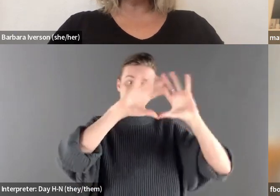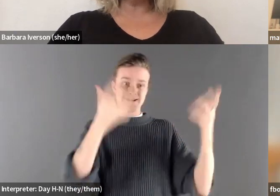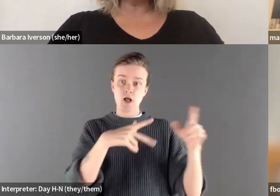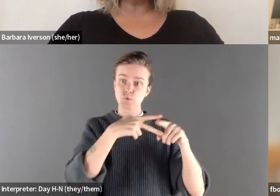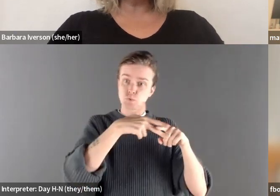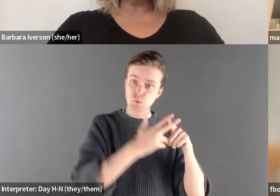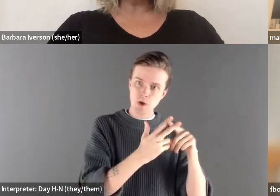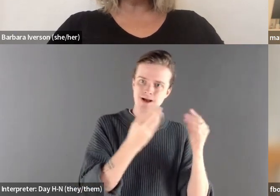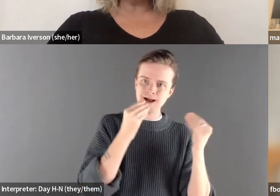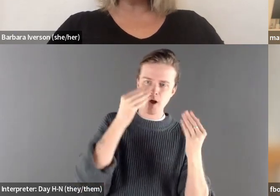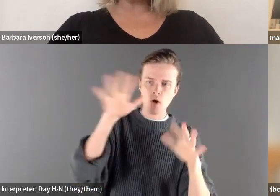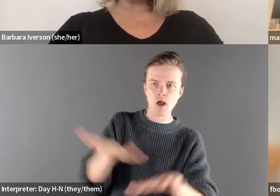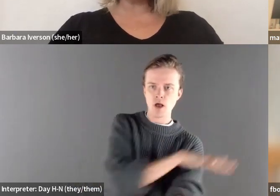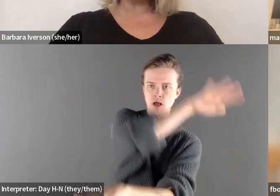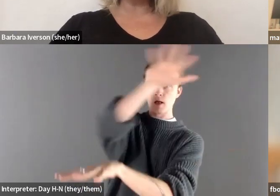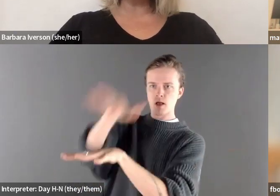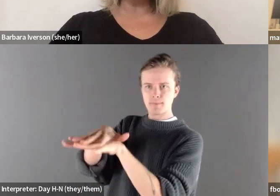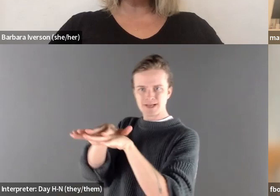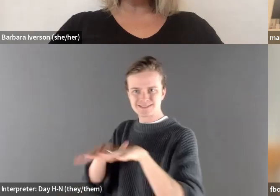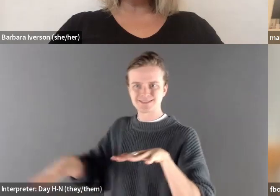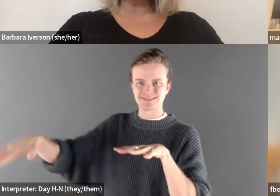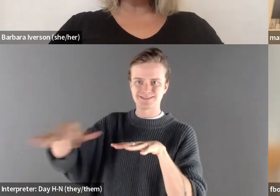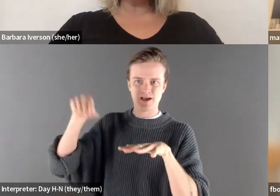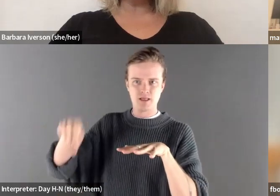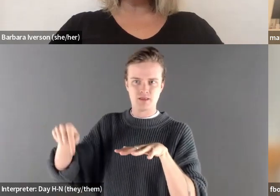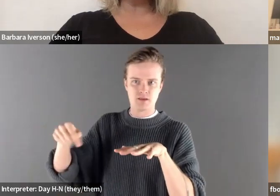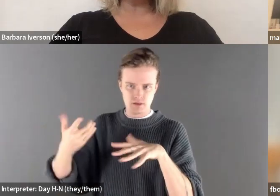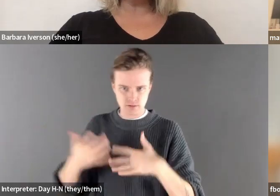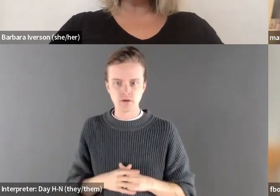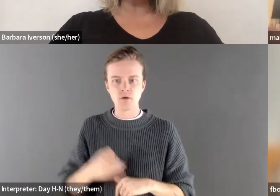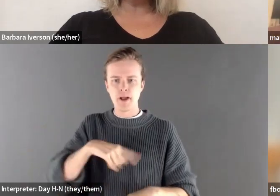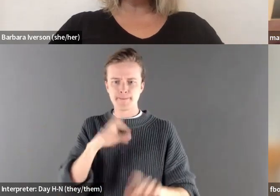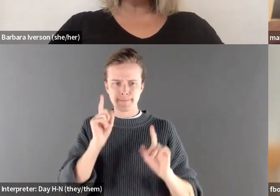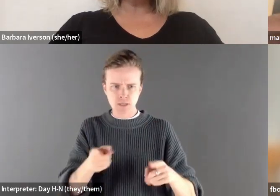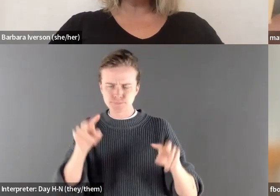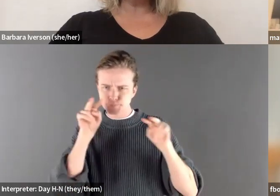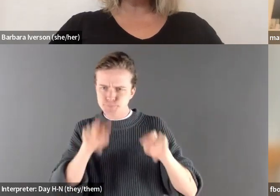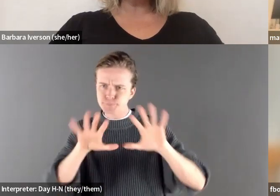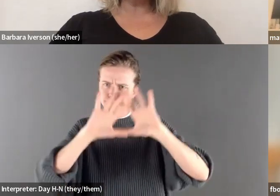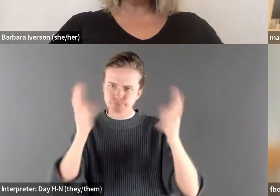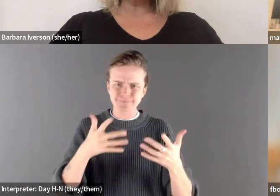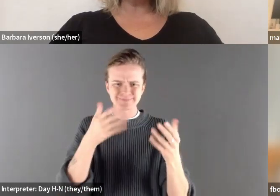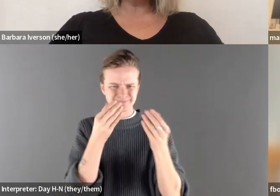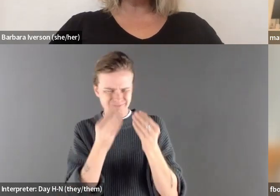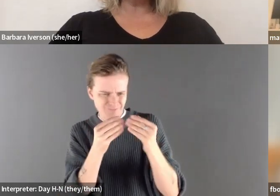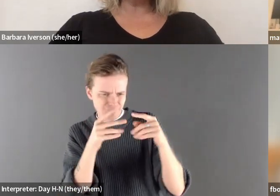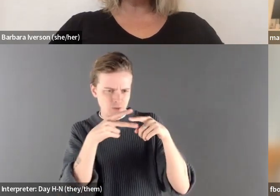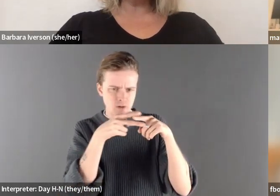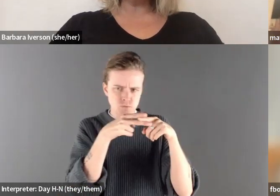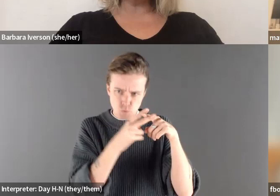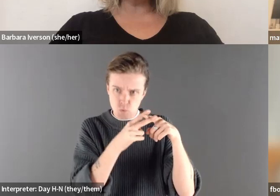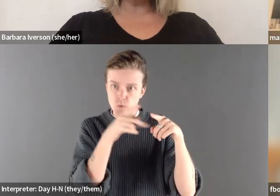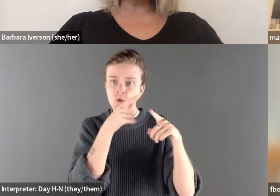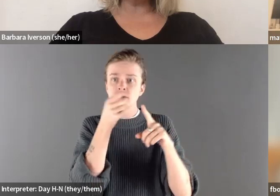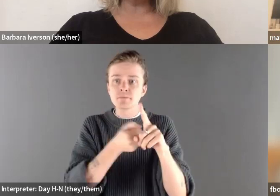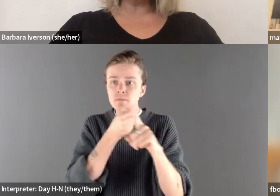look at how facial recognition is being used if you give them tools to visualize where they are and how it might be more difficult to